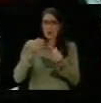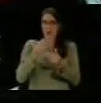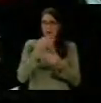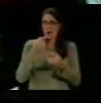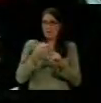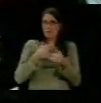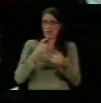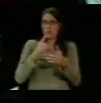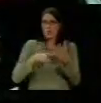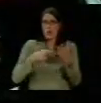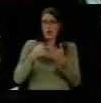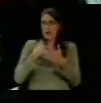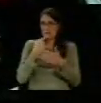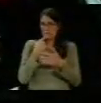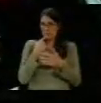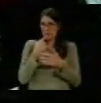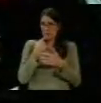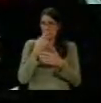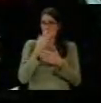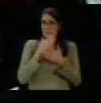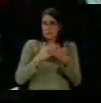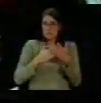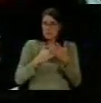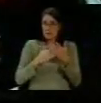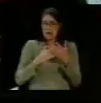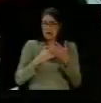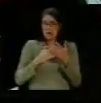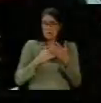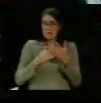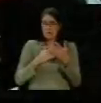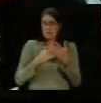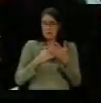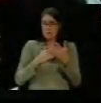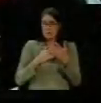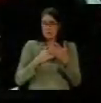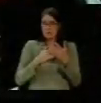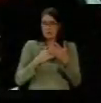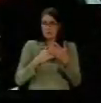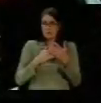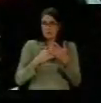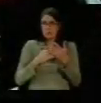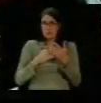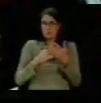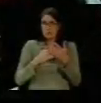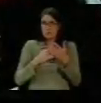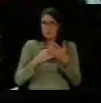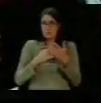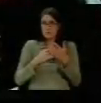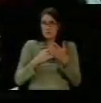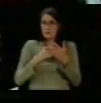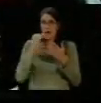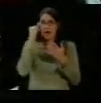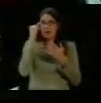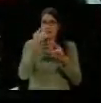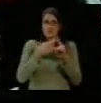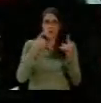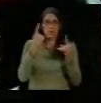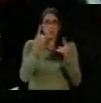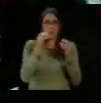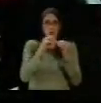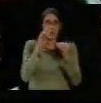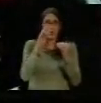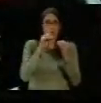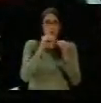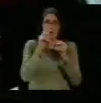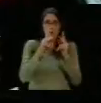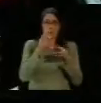I indicated, some input or output from various one or more persons on this body, the idea